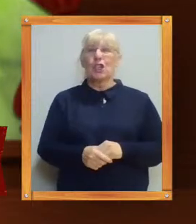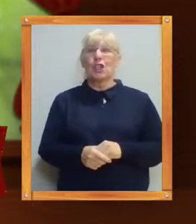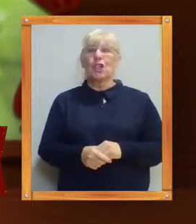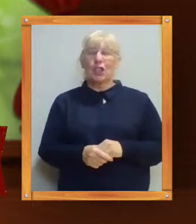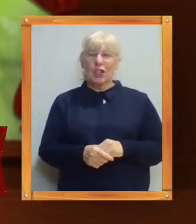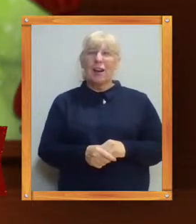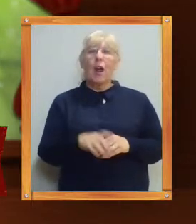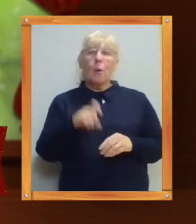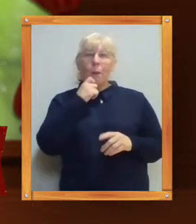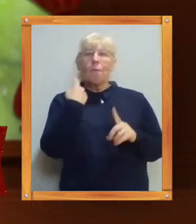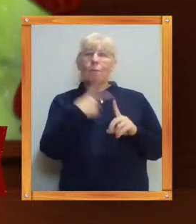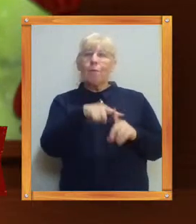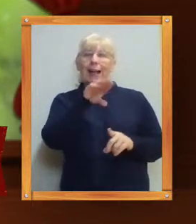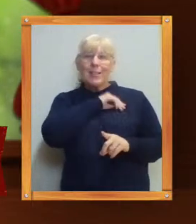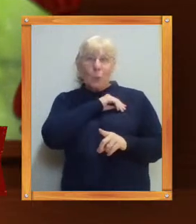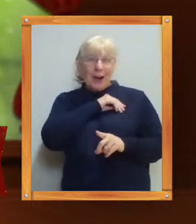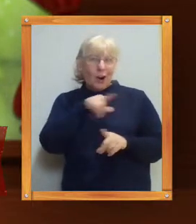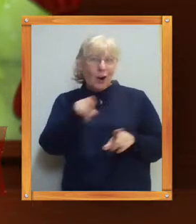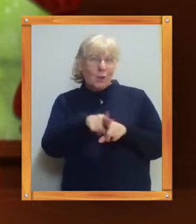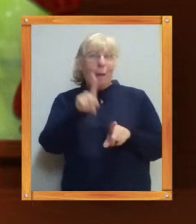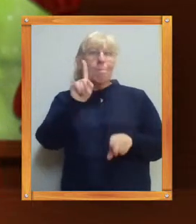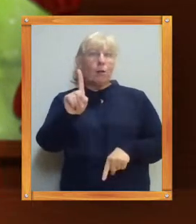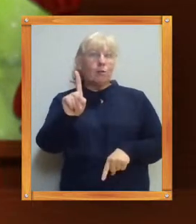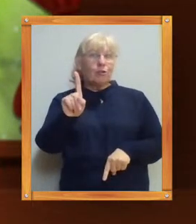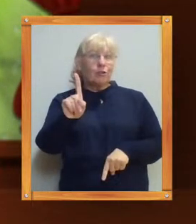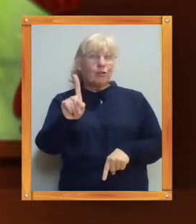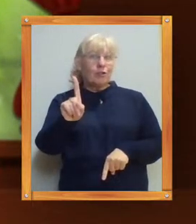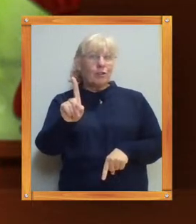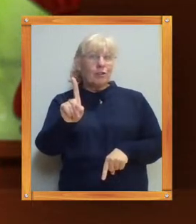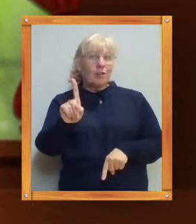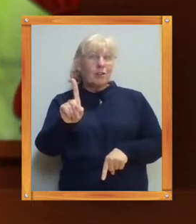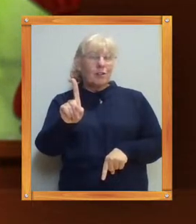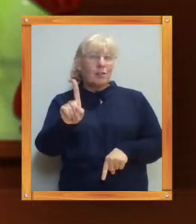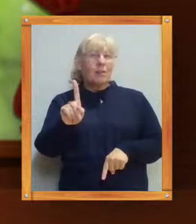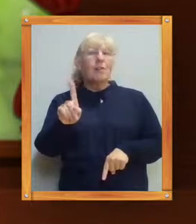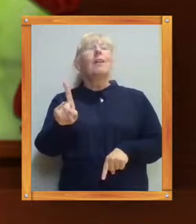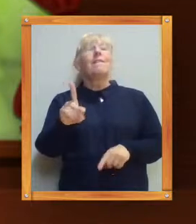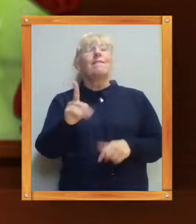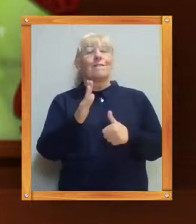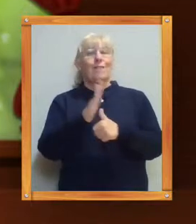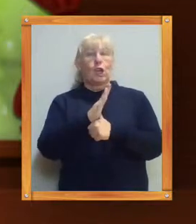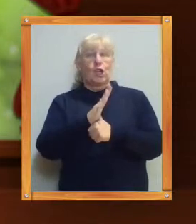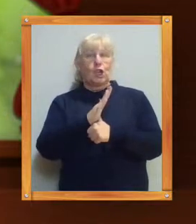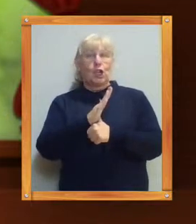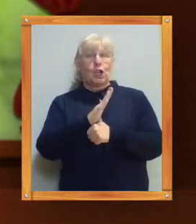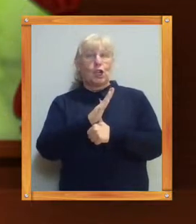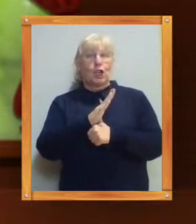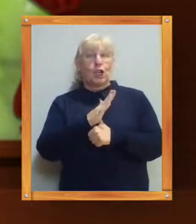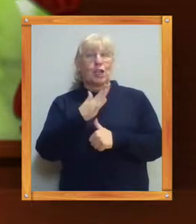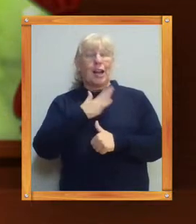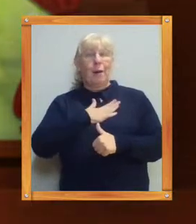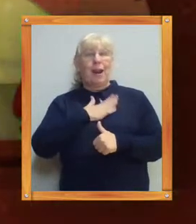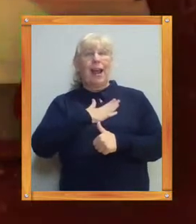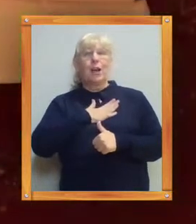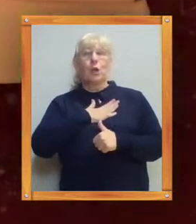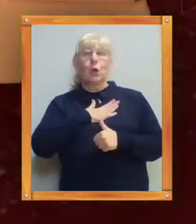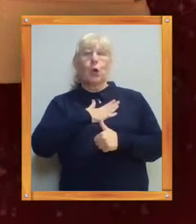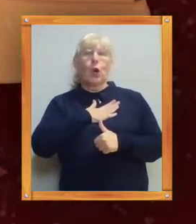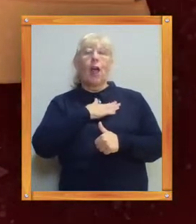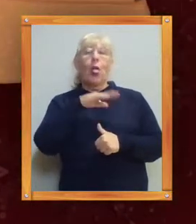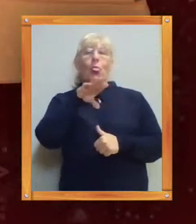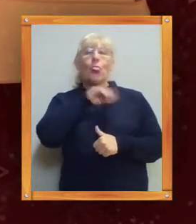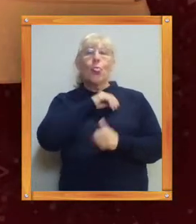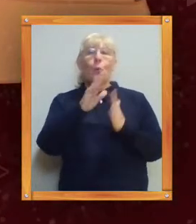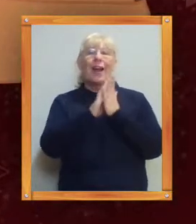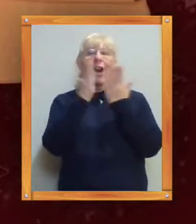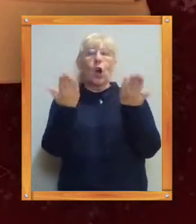just a second. But first, before we do that, I want to bring on to the screen the winner of the Randalstown Heat of